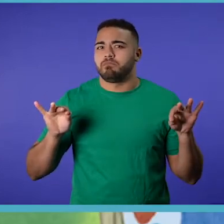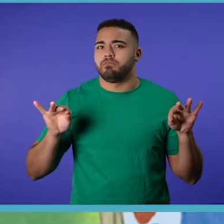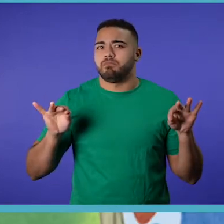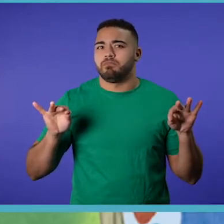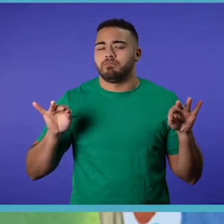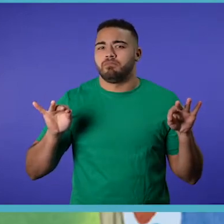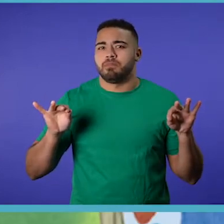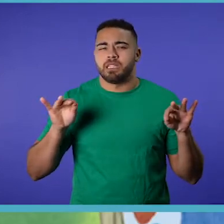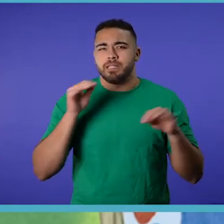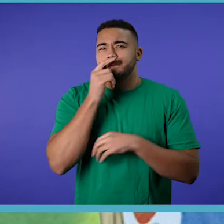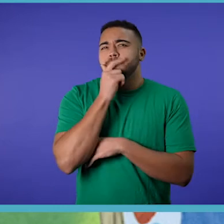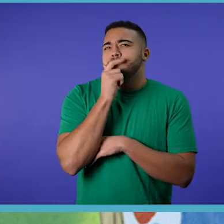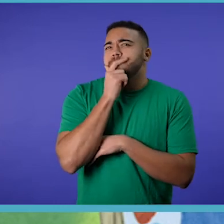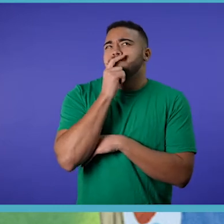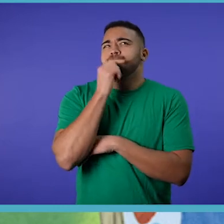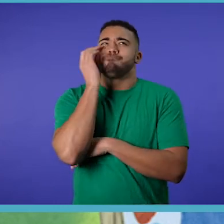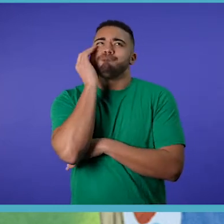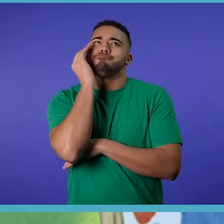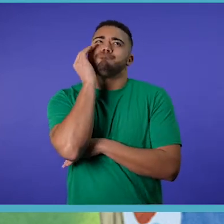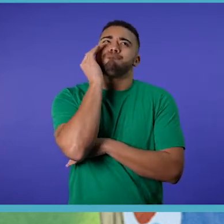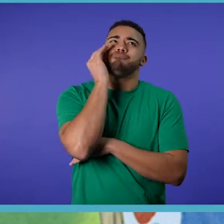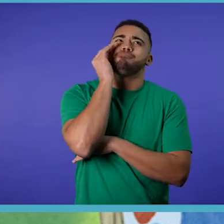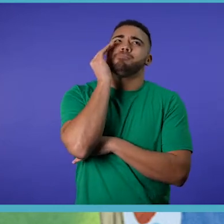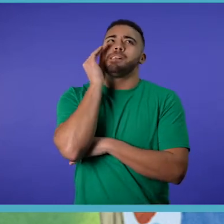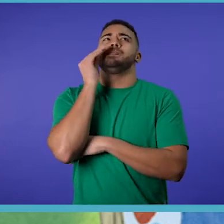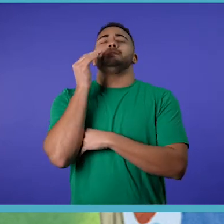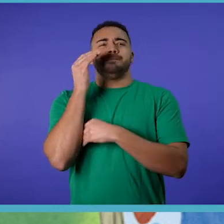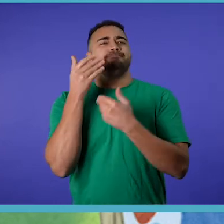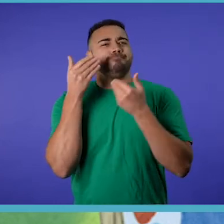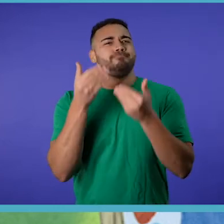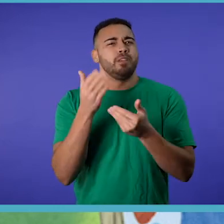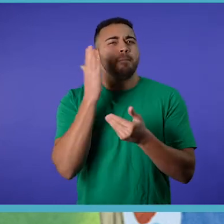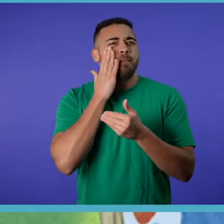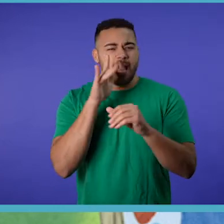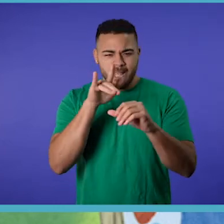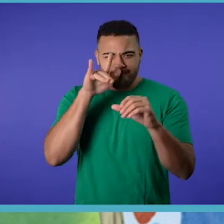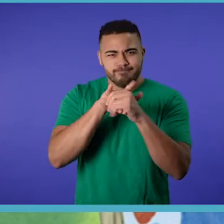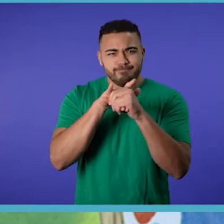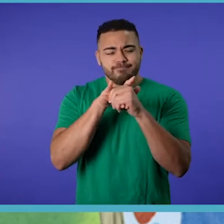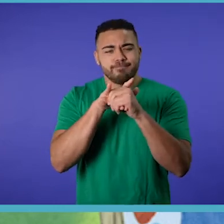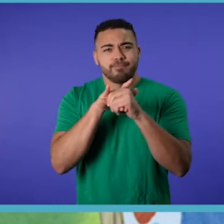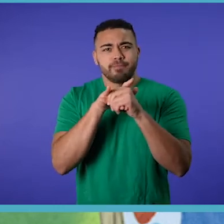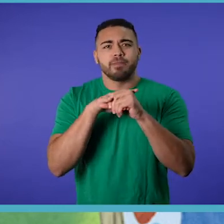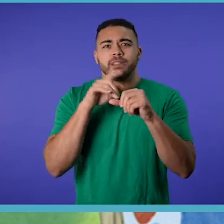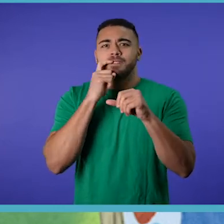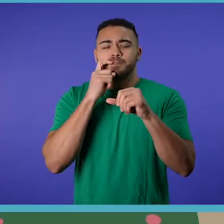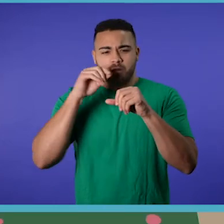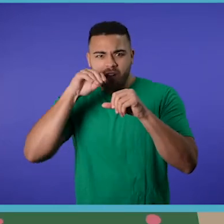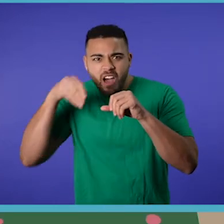Deep in thought, he went to bed, his baby tooth beneath his head.